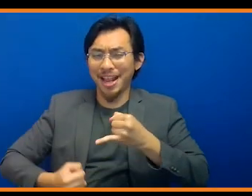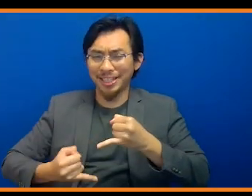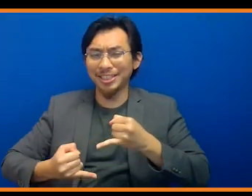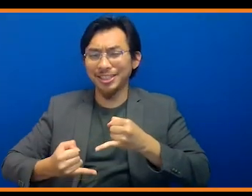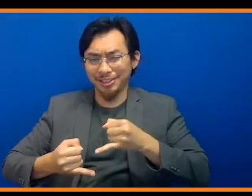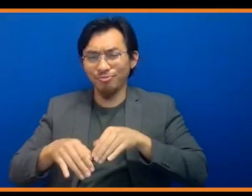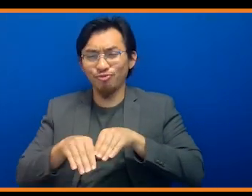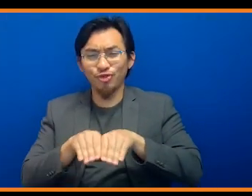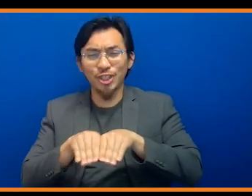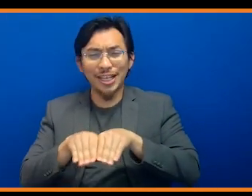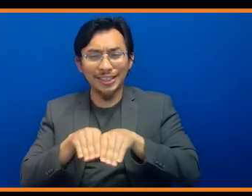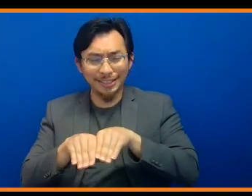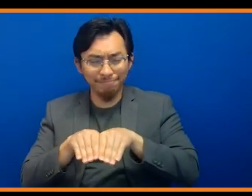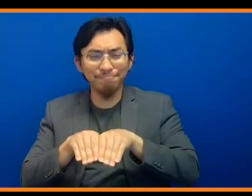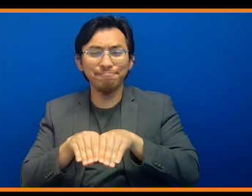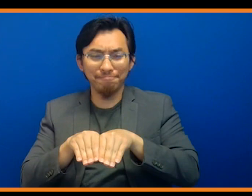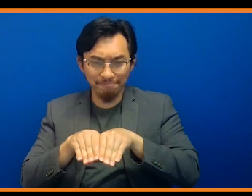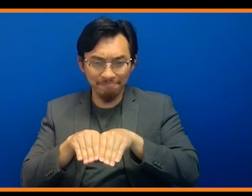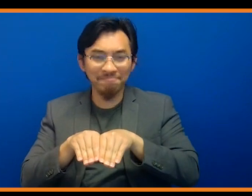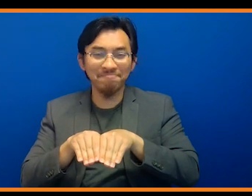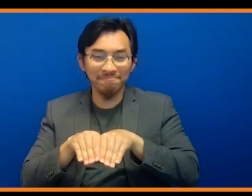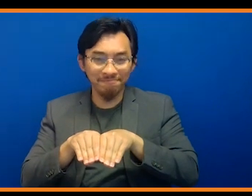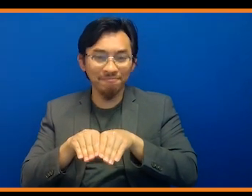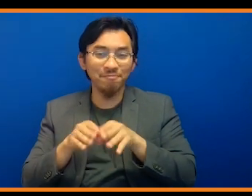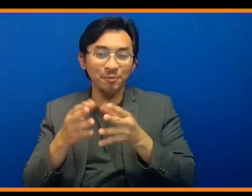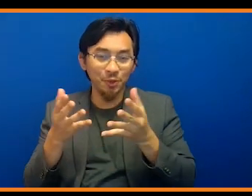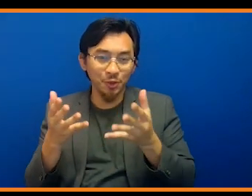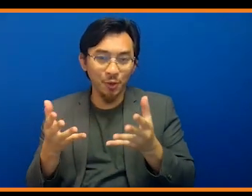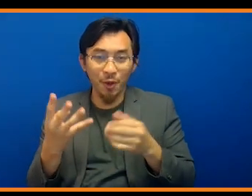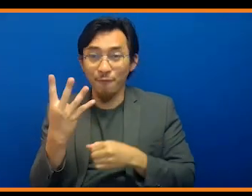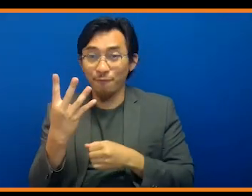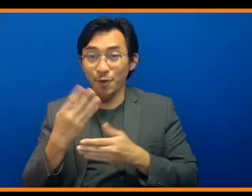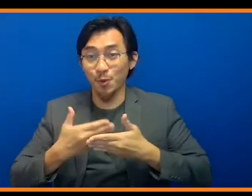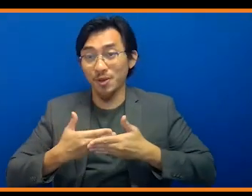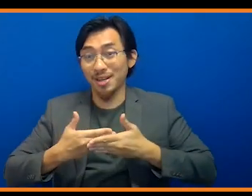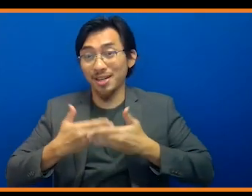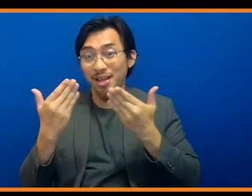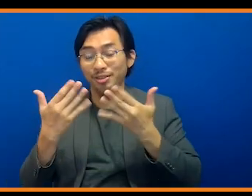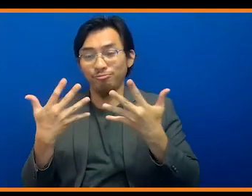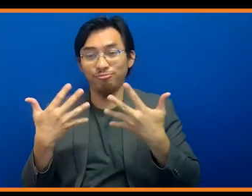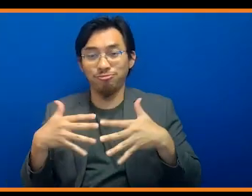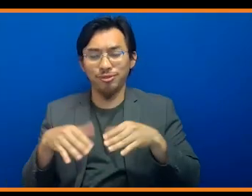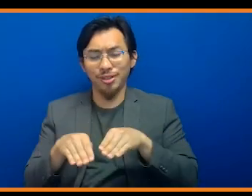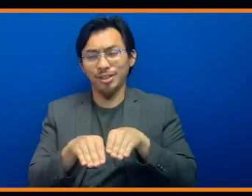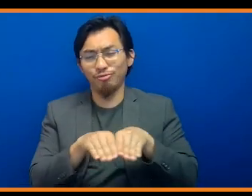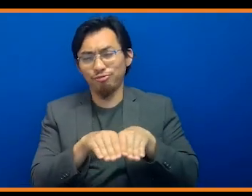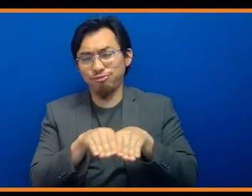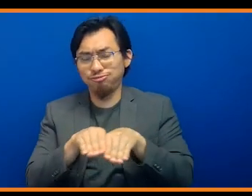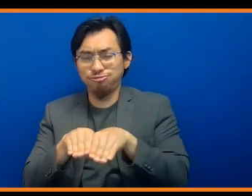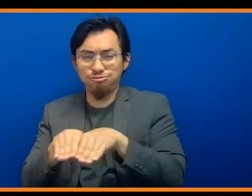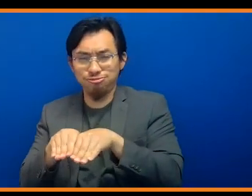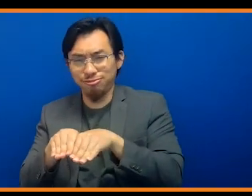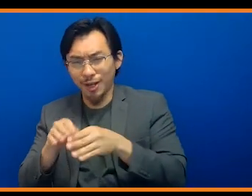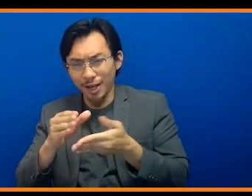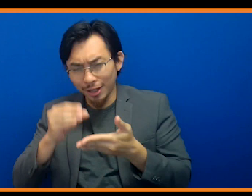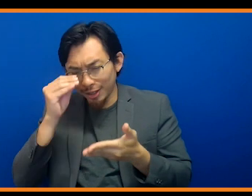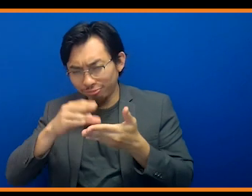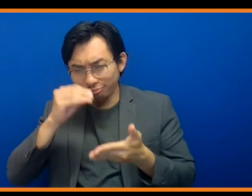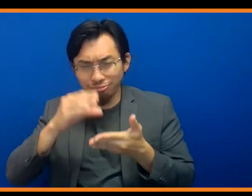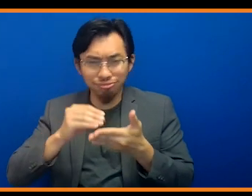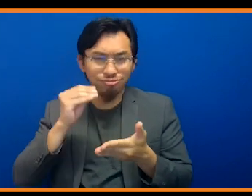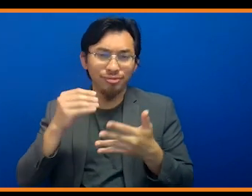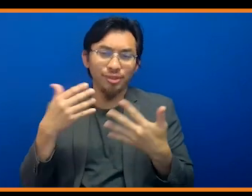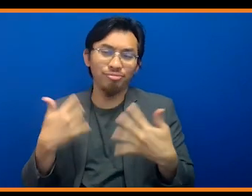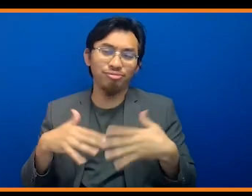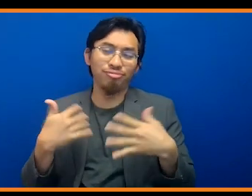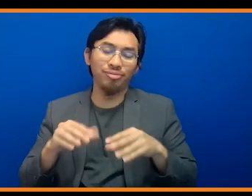are at the end of the training session. 4 days, very compact training sessions, but